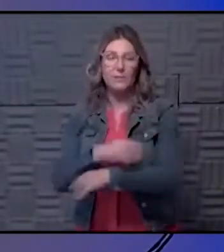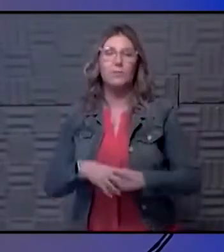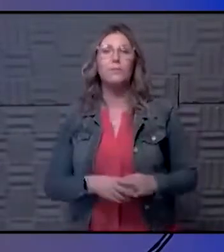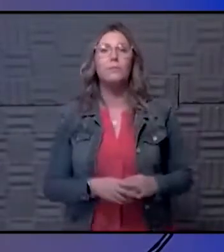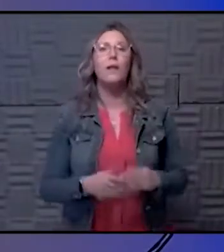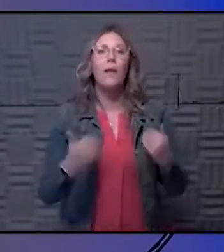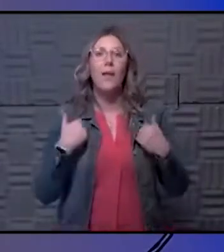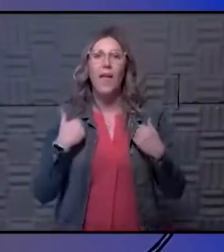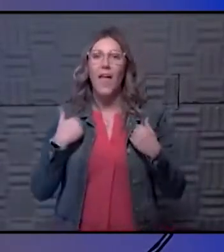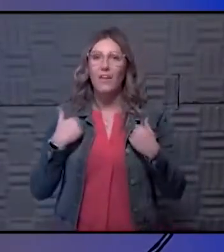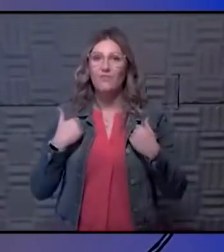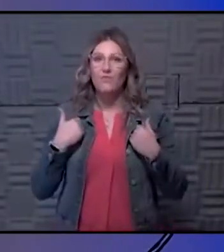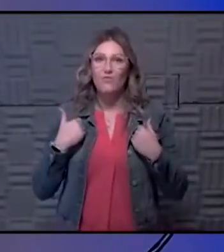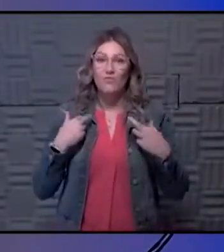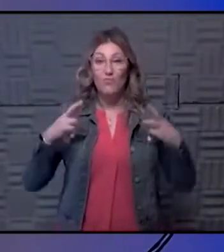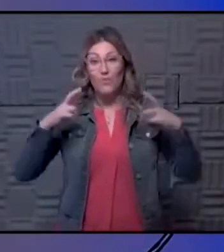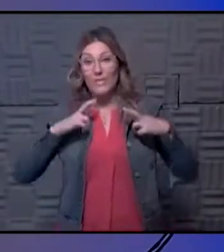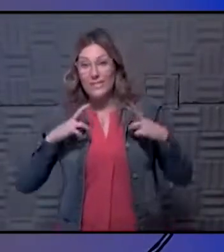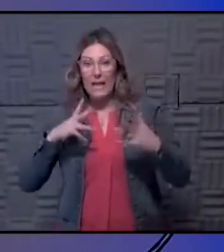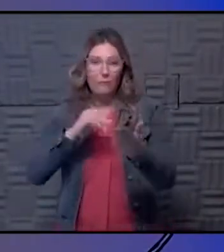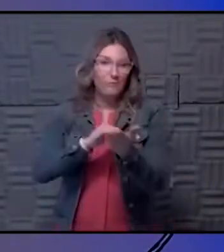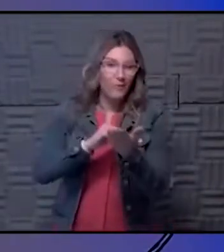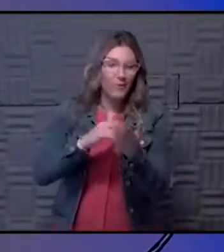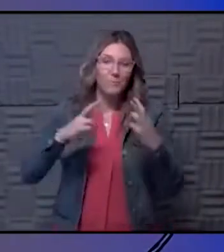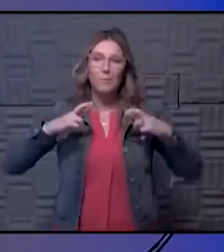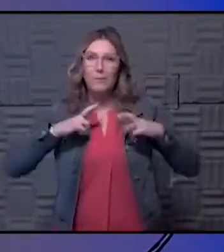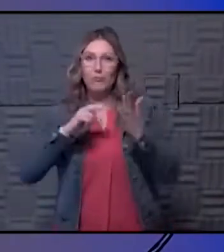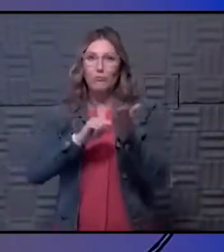have retired physicians, retired nurses,